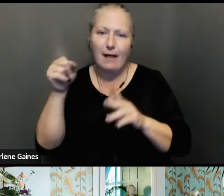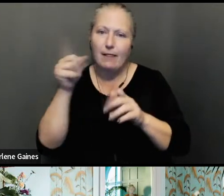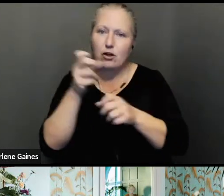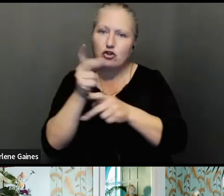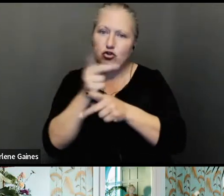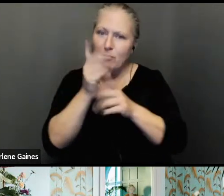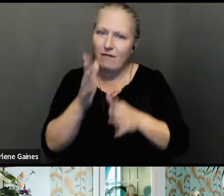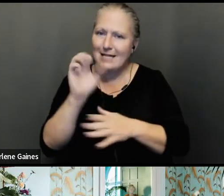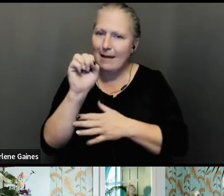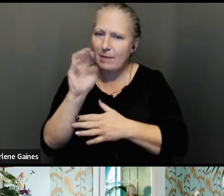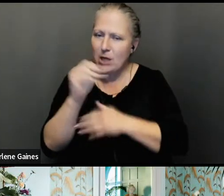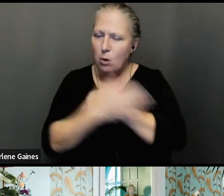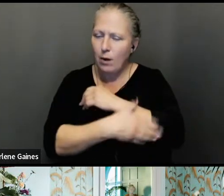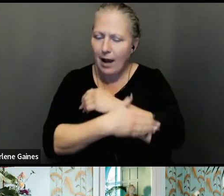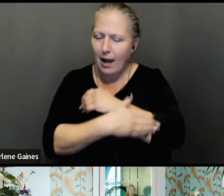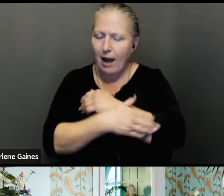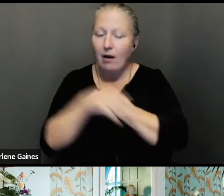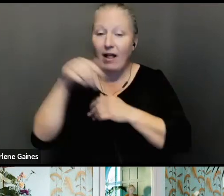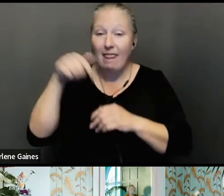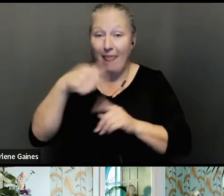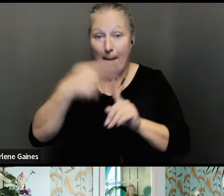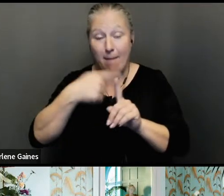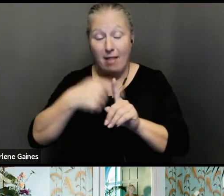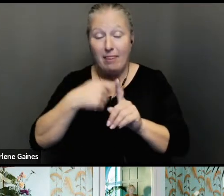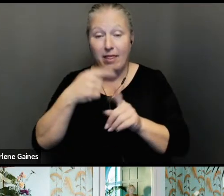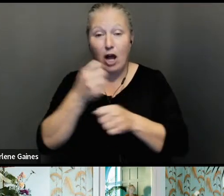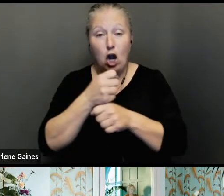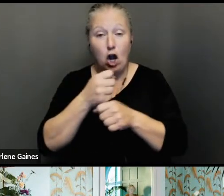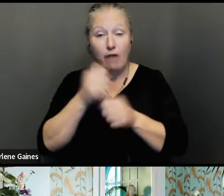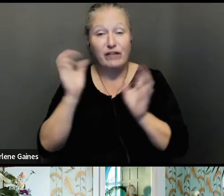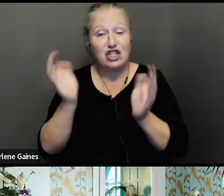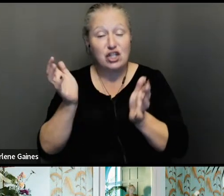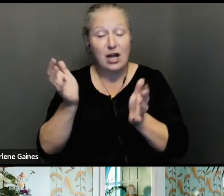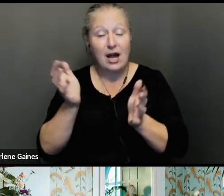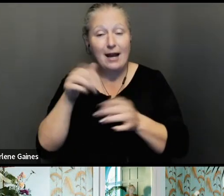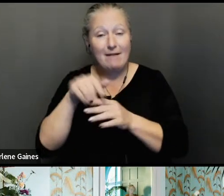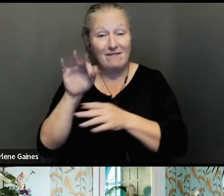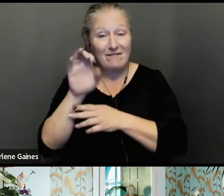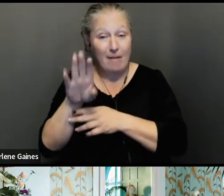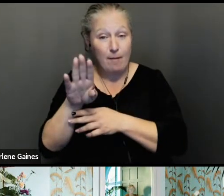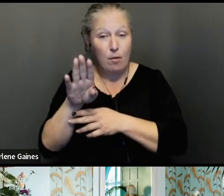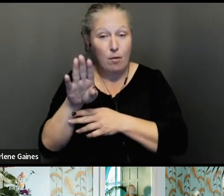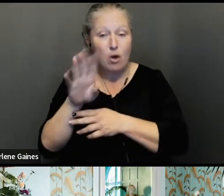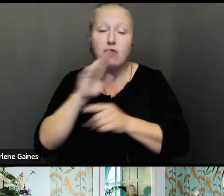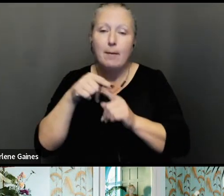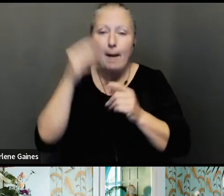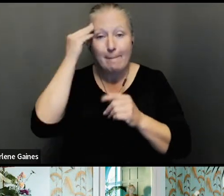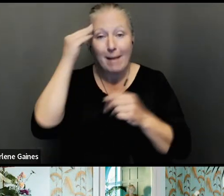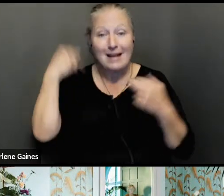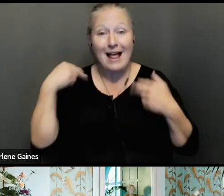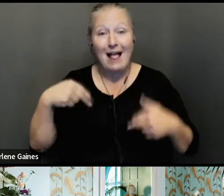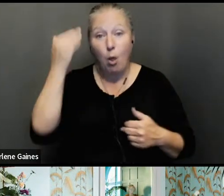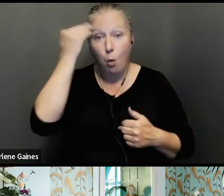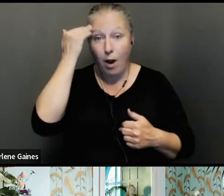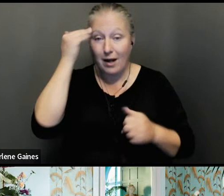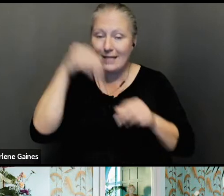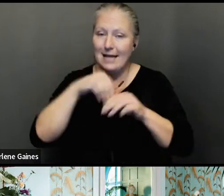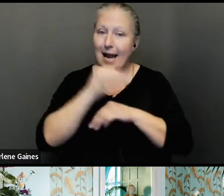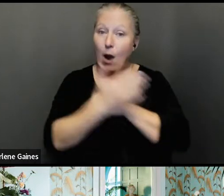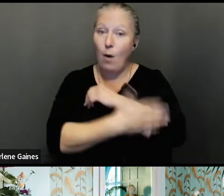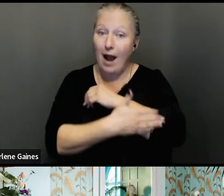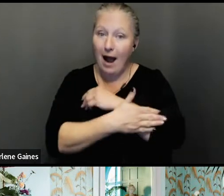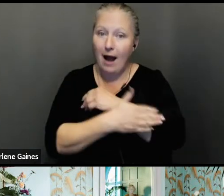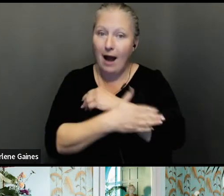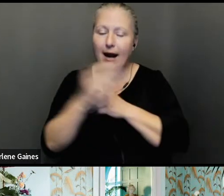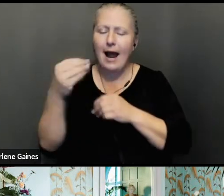Mateo County. And this monthly coffee chat that he had in February was about mental health awareness throughout our county. And I remember